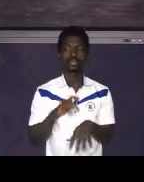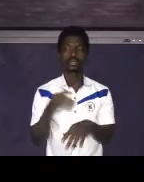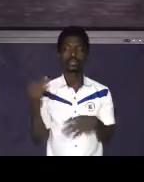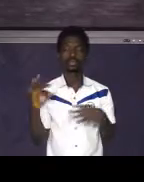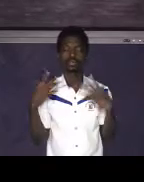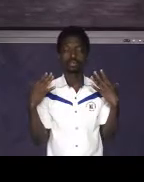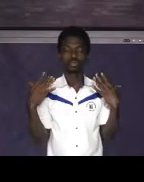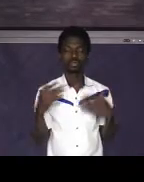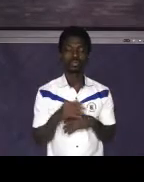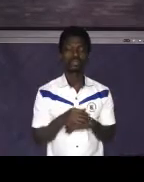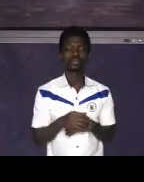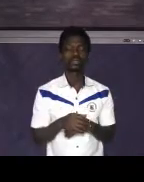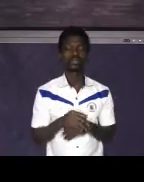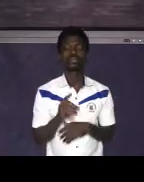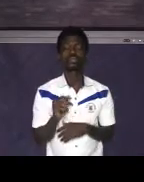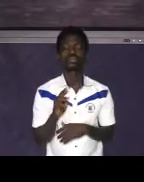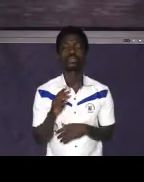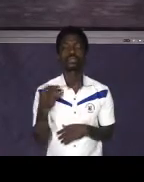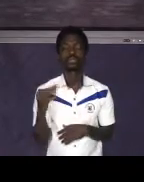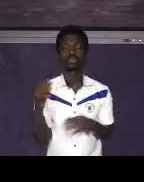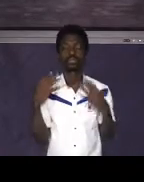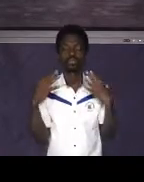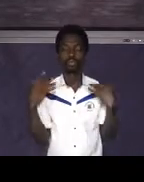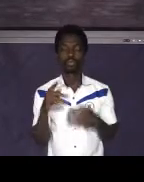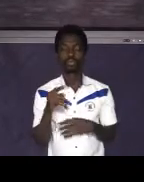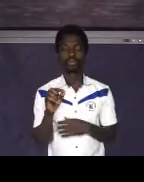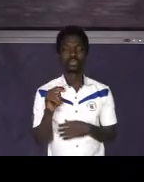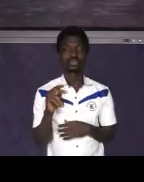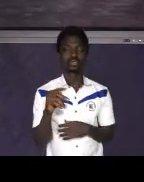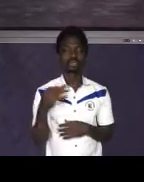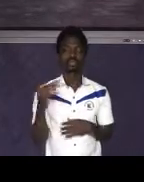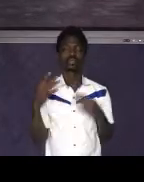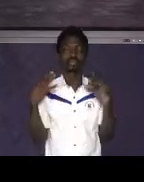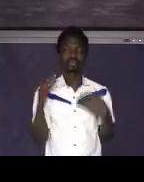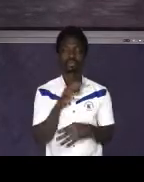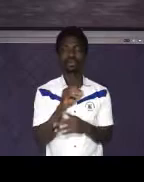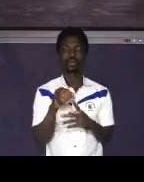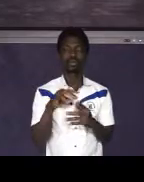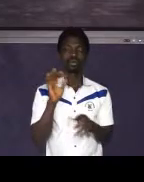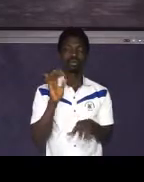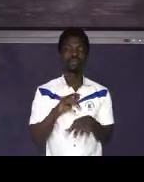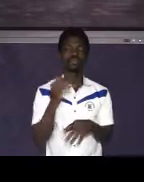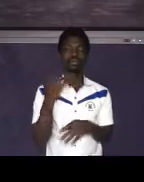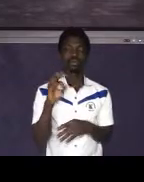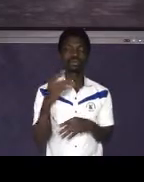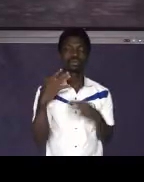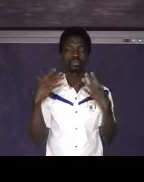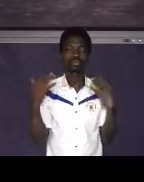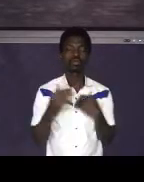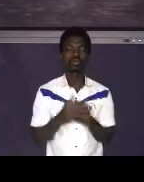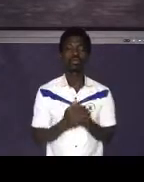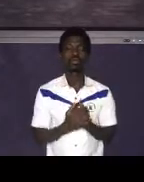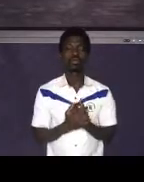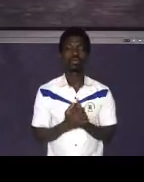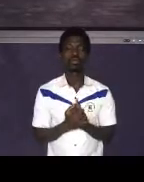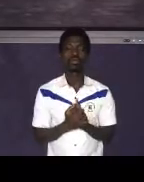color. A dab of color, a tint of color, or a touch of color.